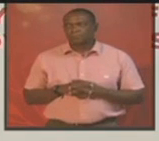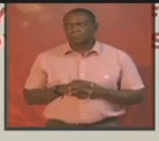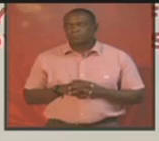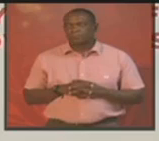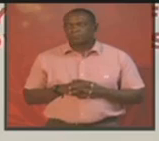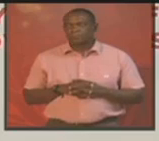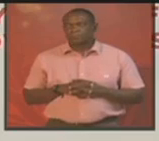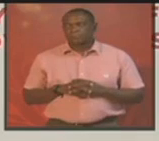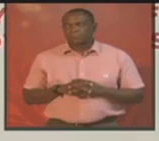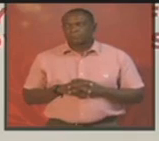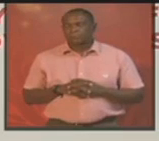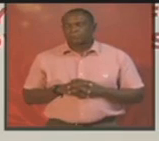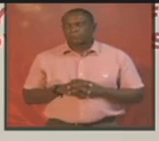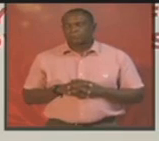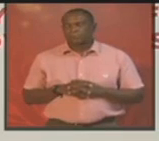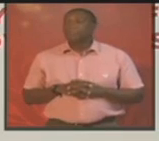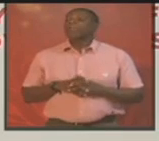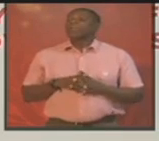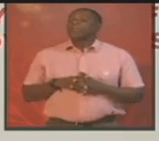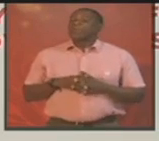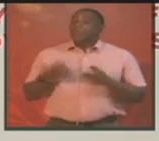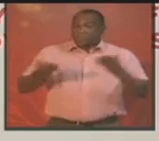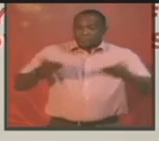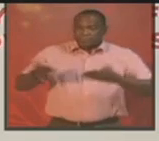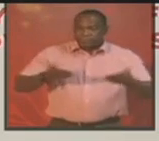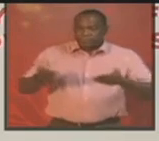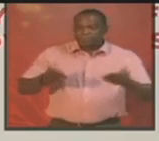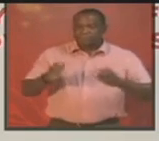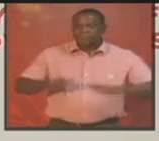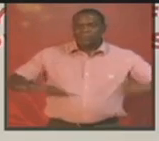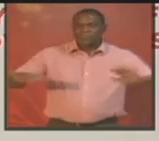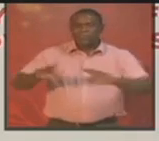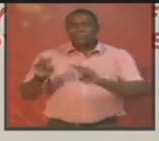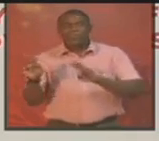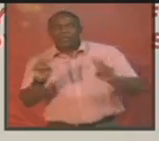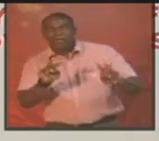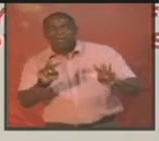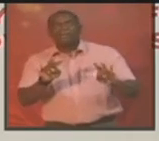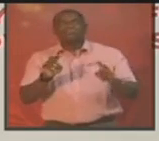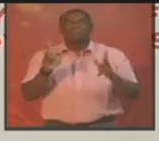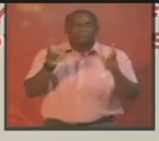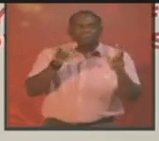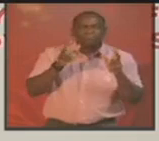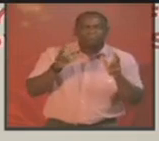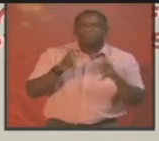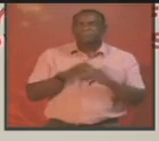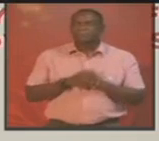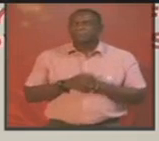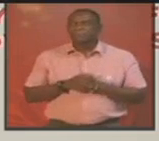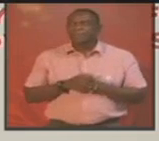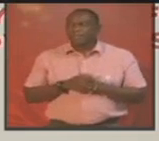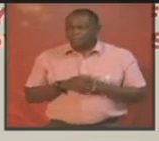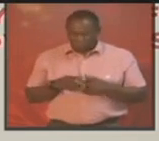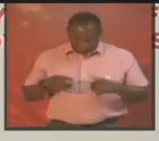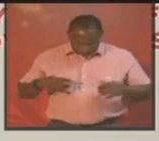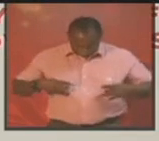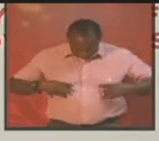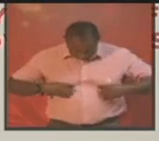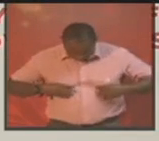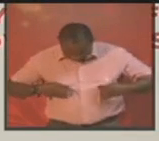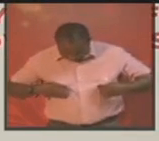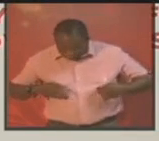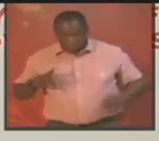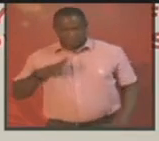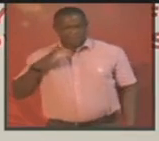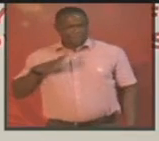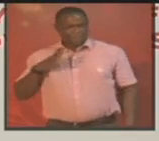of the media, and the viewing and listening public wherever you are. So first of all, let me explain why I'm casually dressed. I